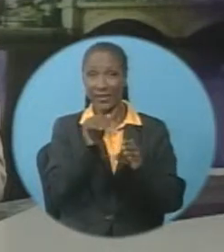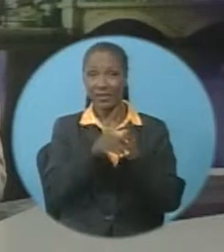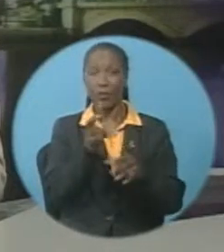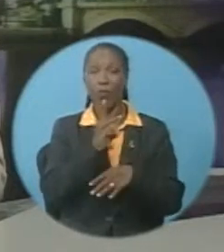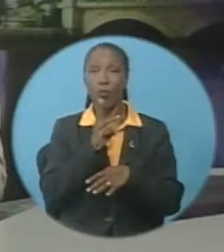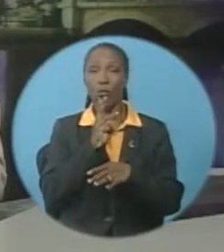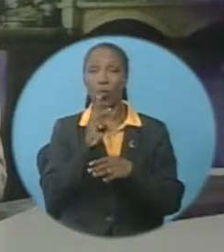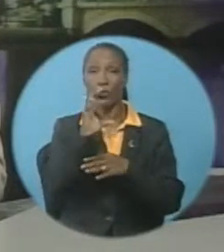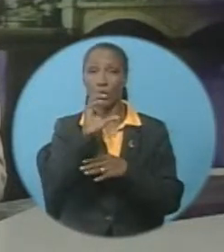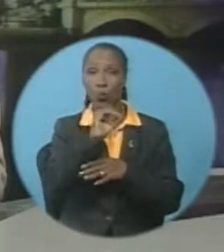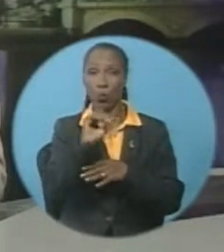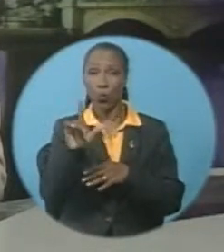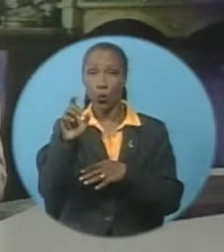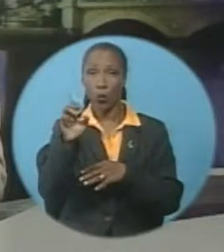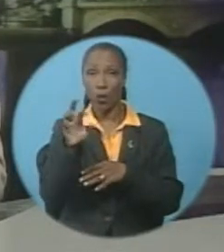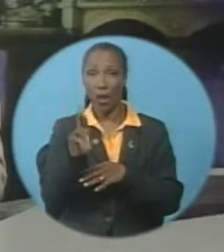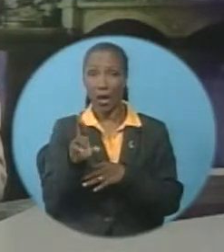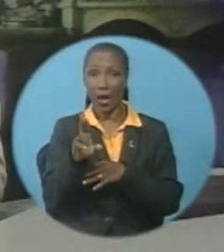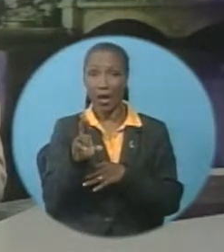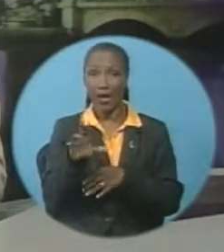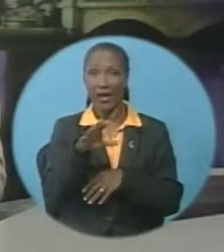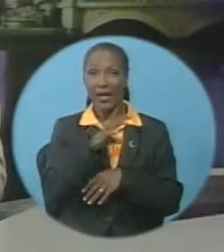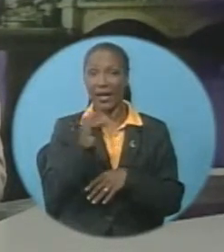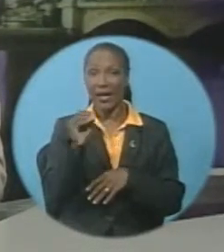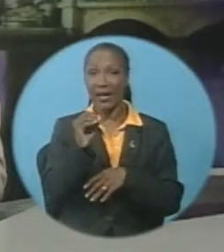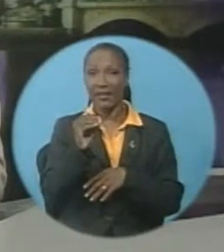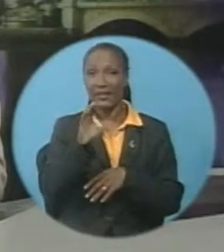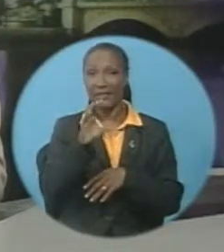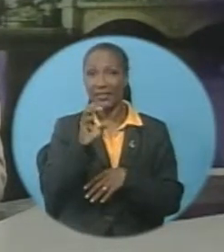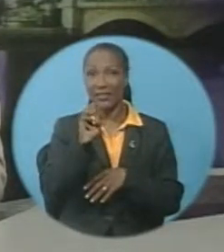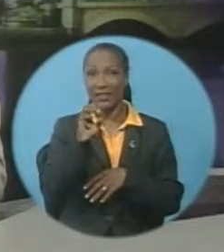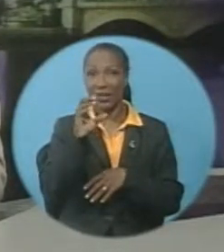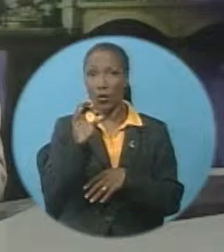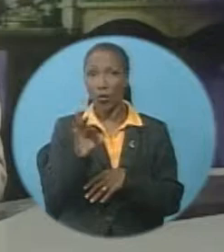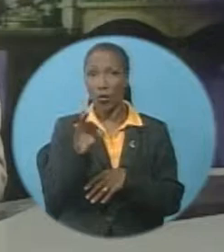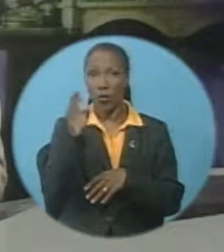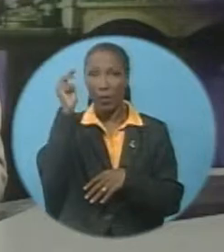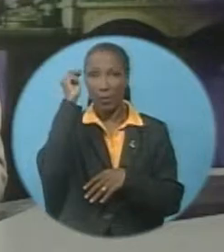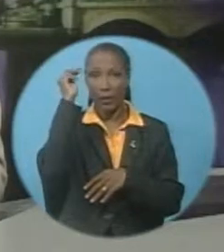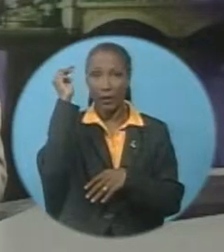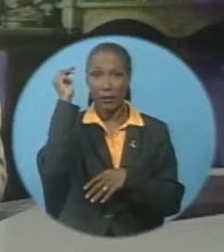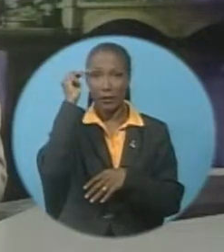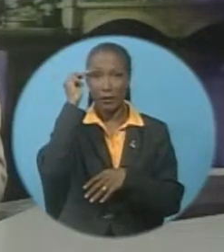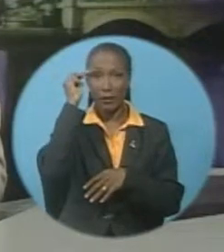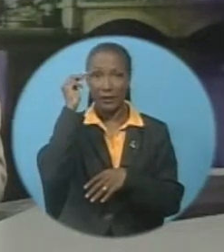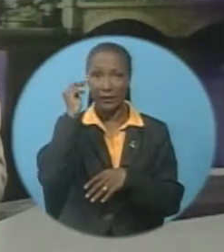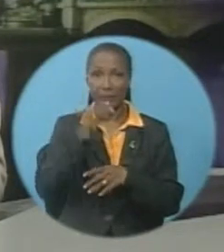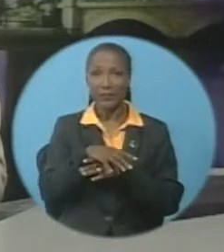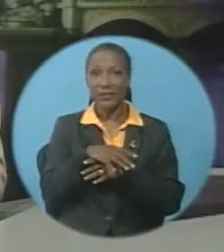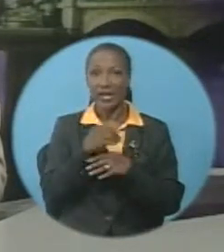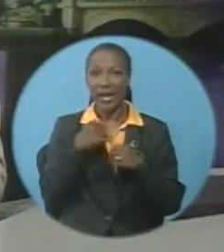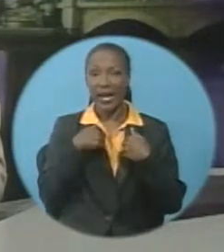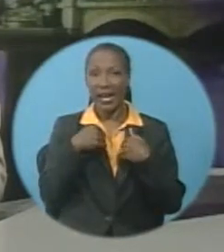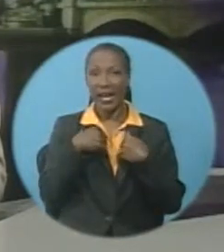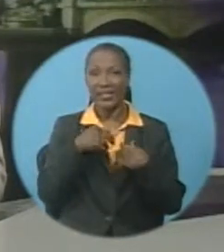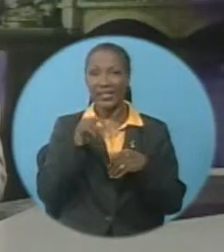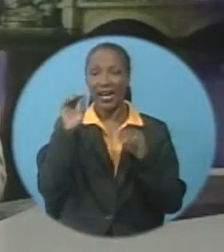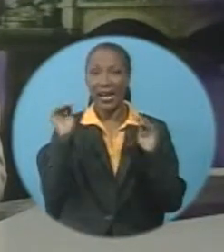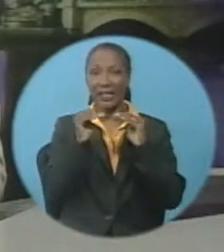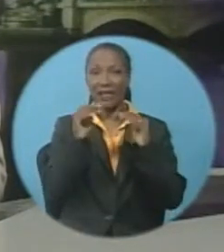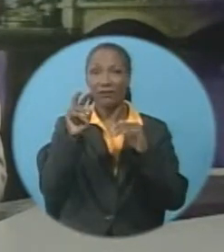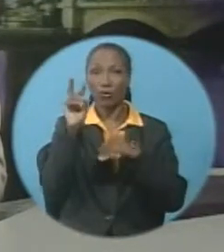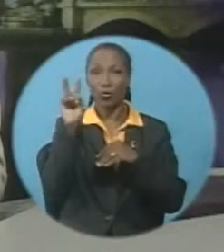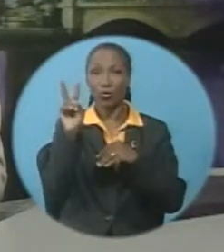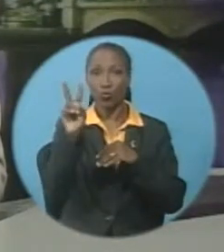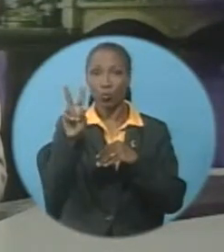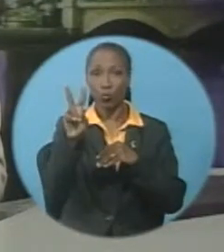reported by the WICB Chief Executive Officer Michael Muirhead for a Level 2 breach of the Code of Conduct relating to public